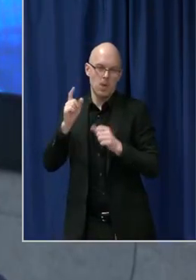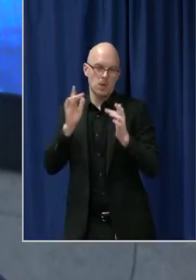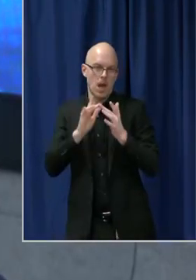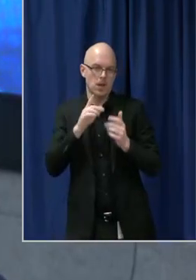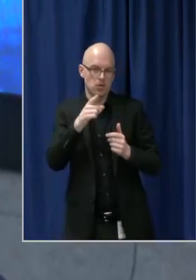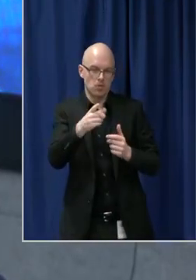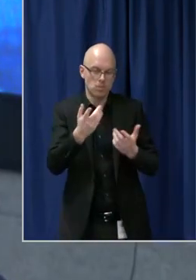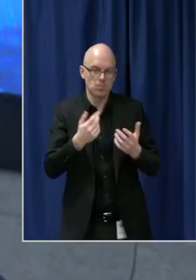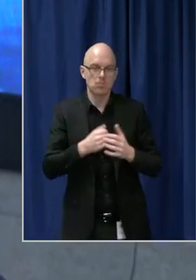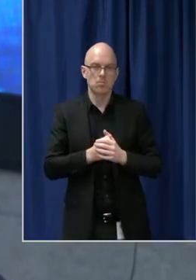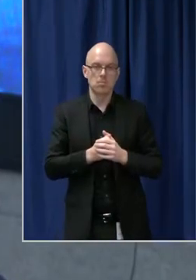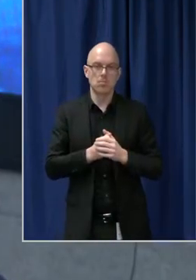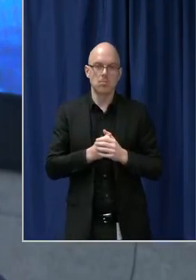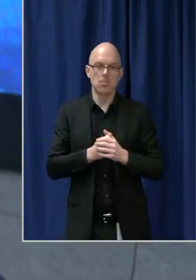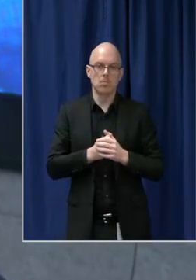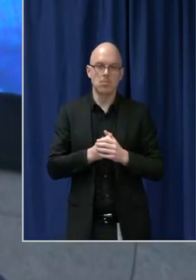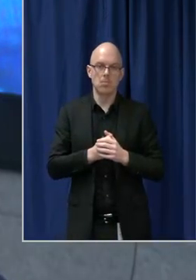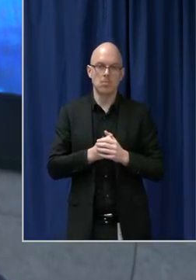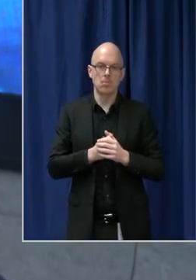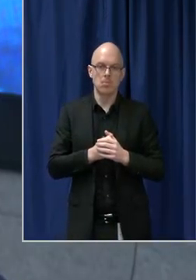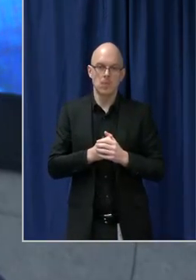person.